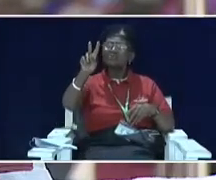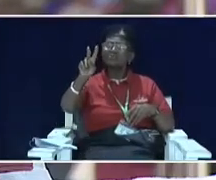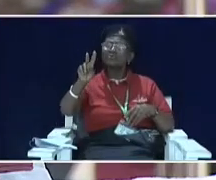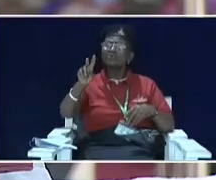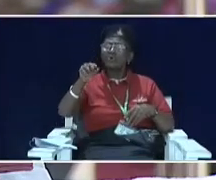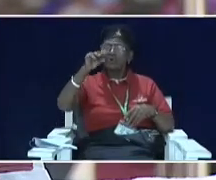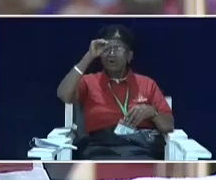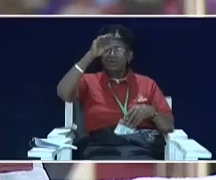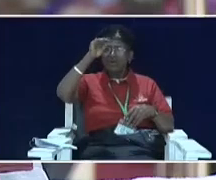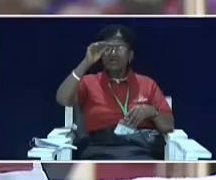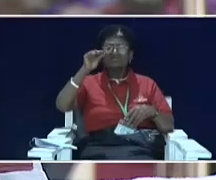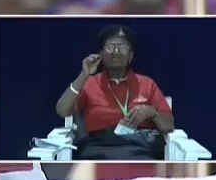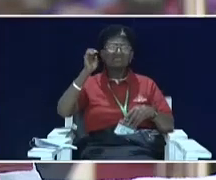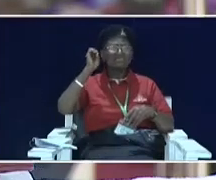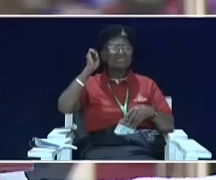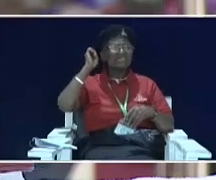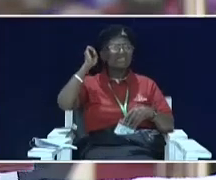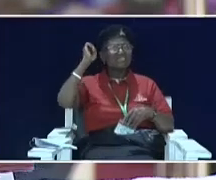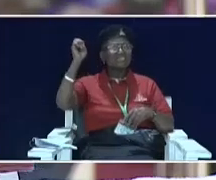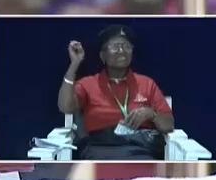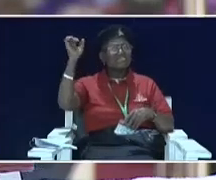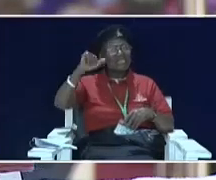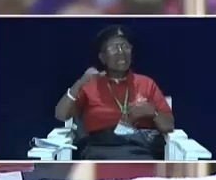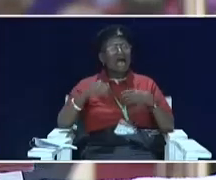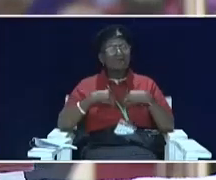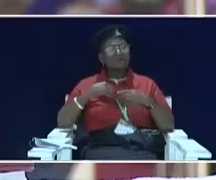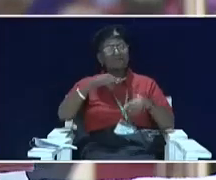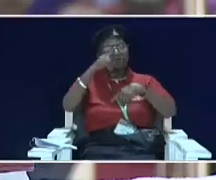Going home after the Congress,